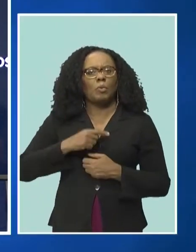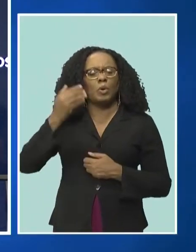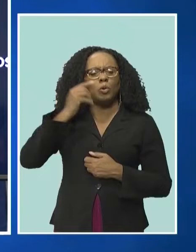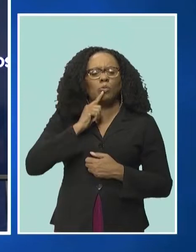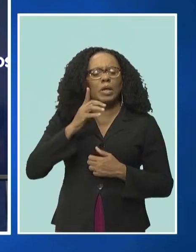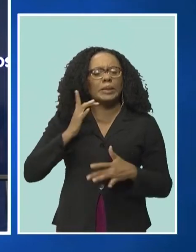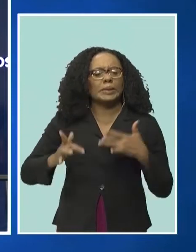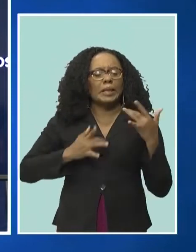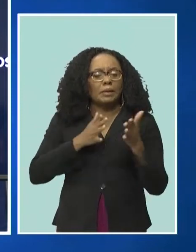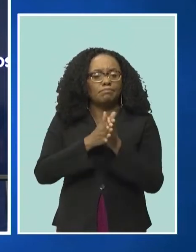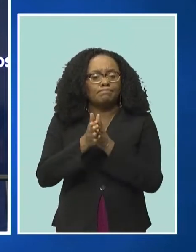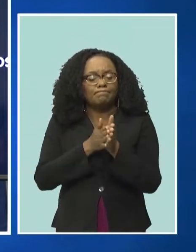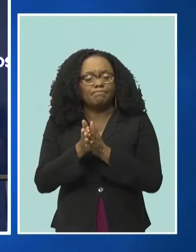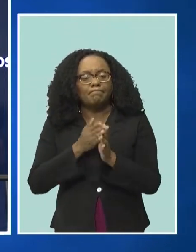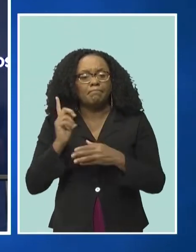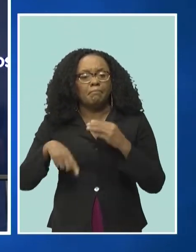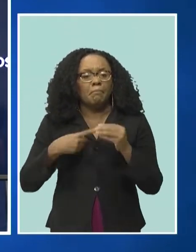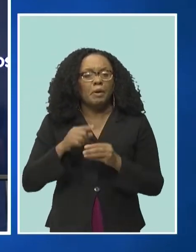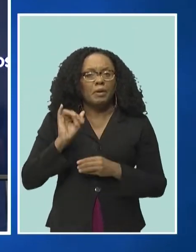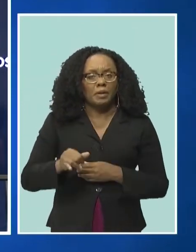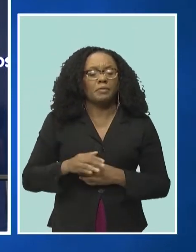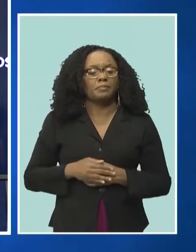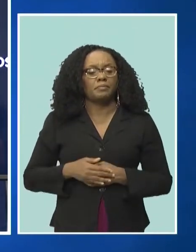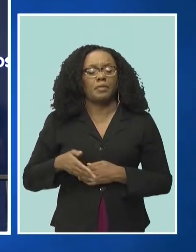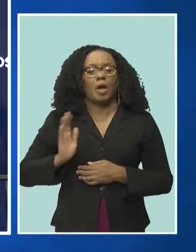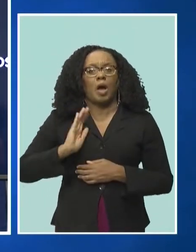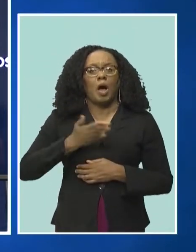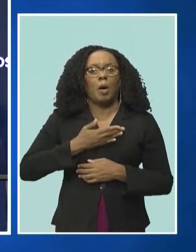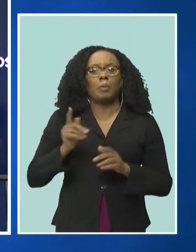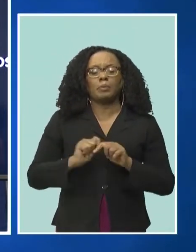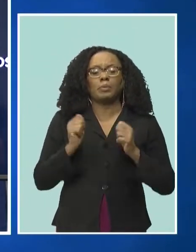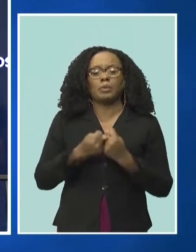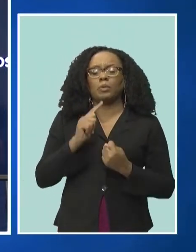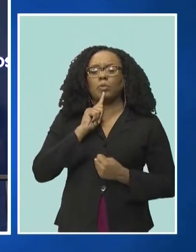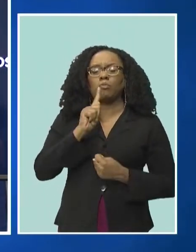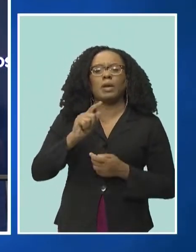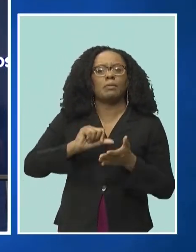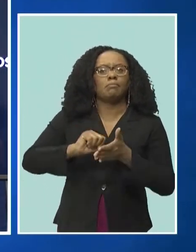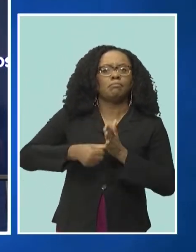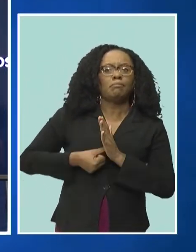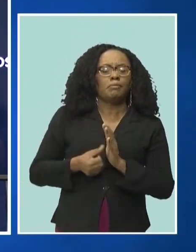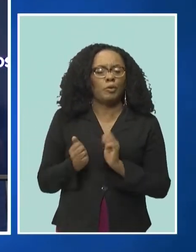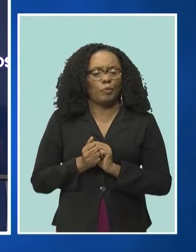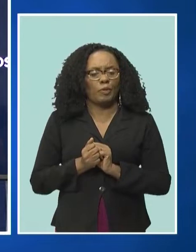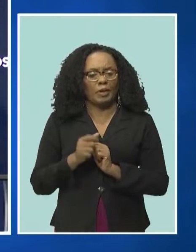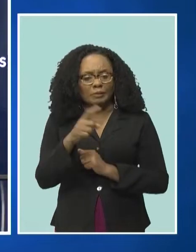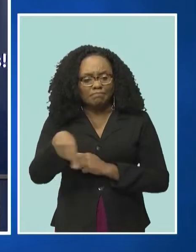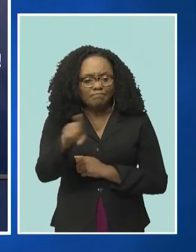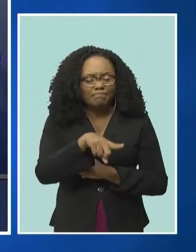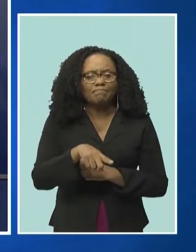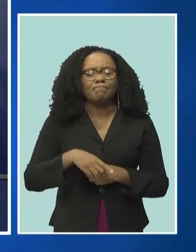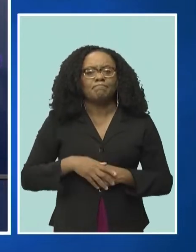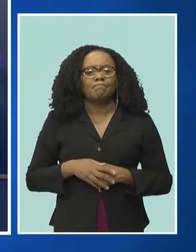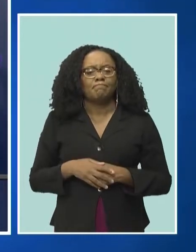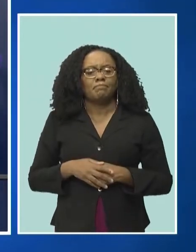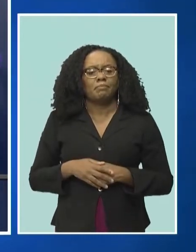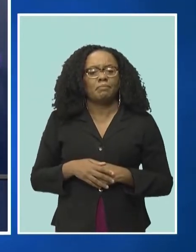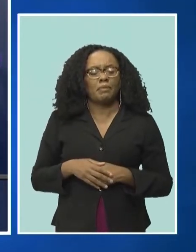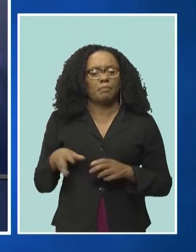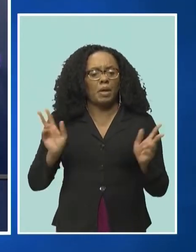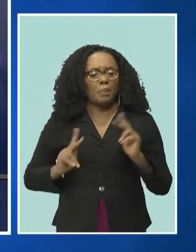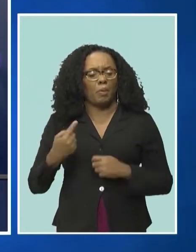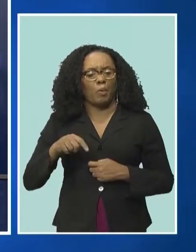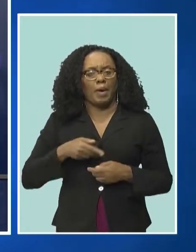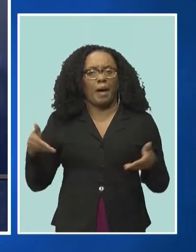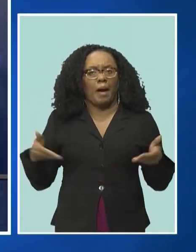excited about. So, and the team has been really impressed by the talent and the candidates that we've hired so far in terms of